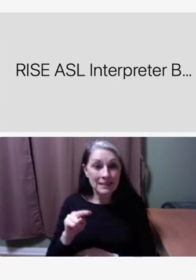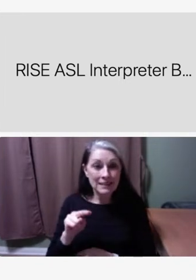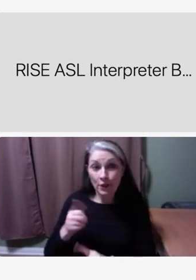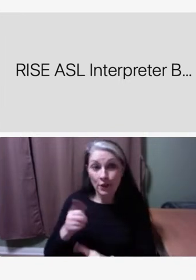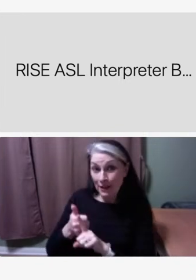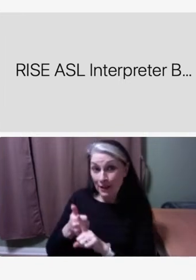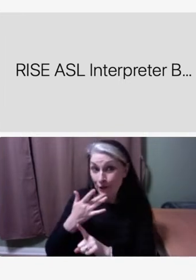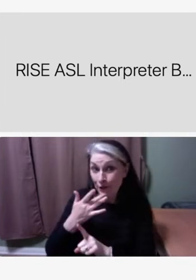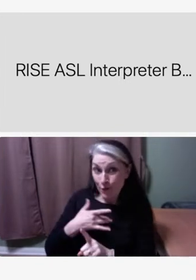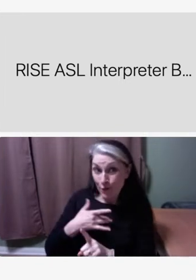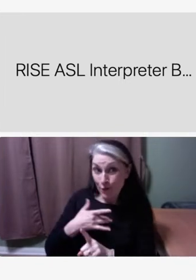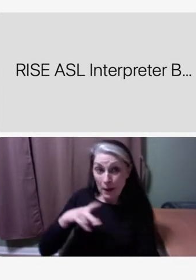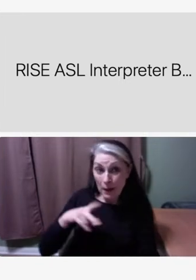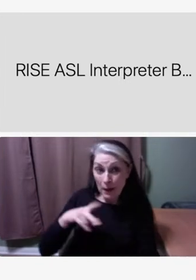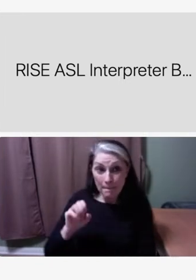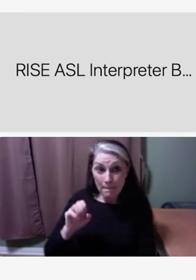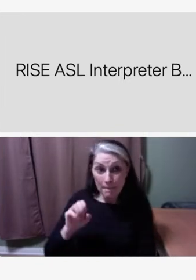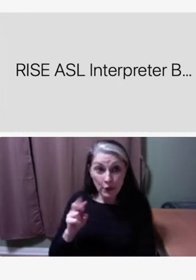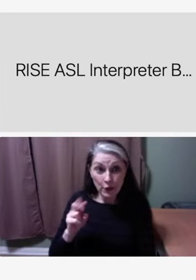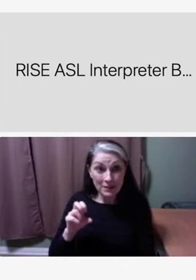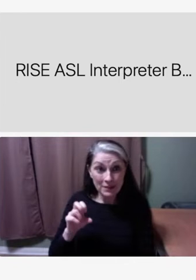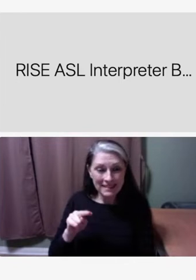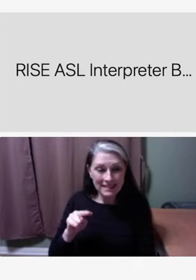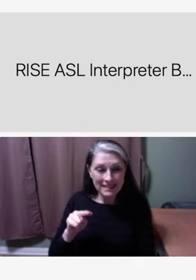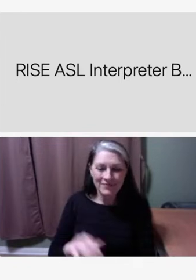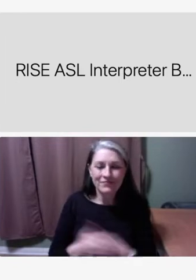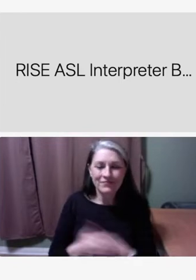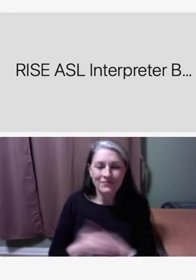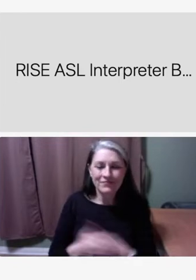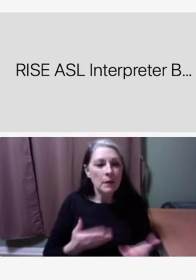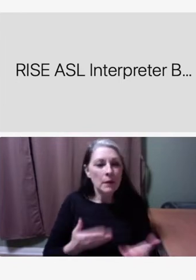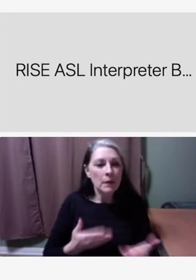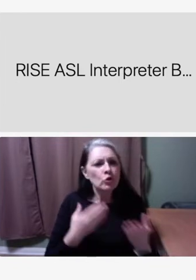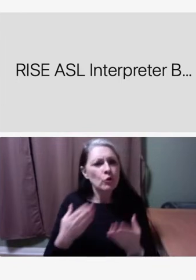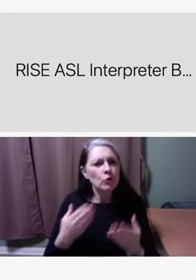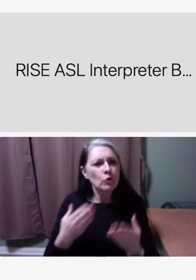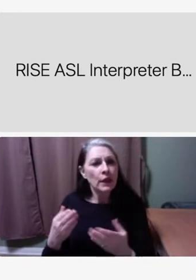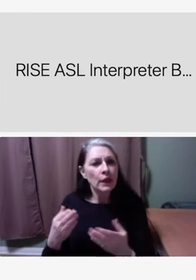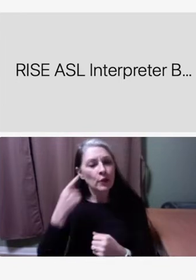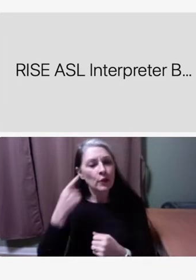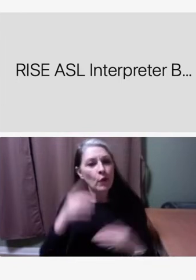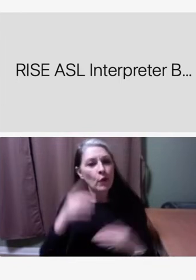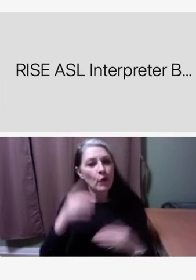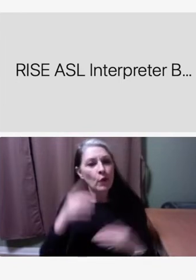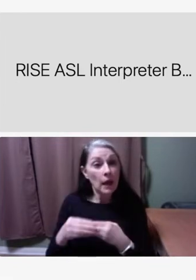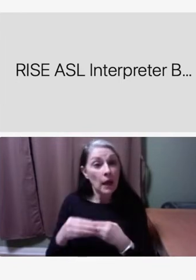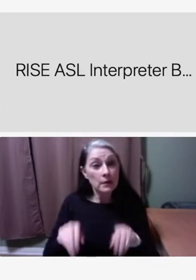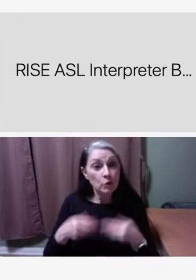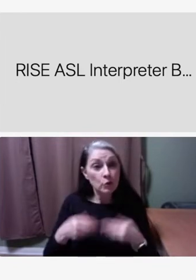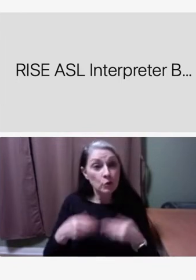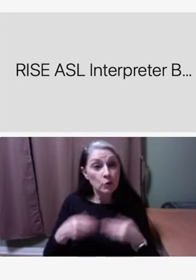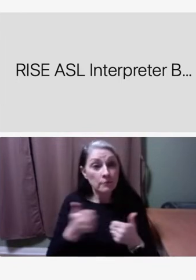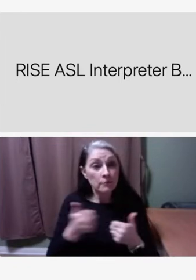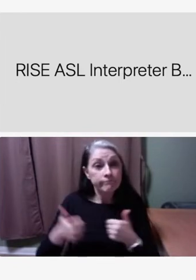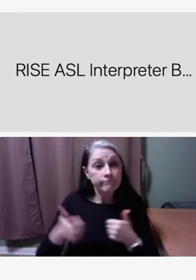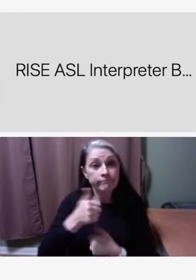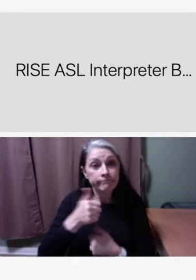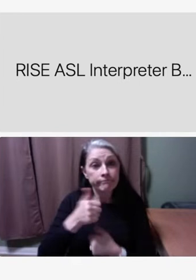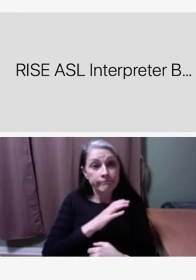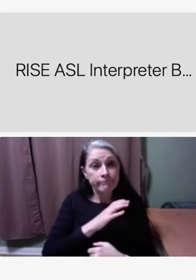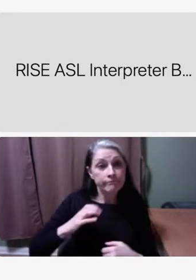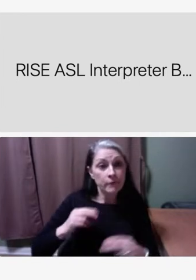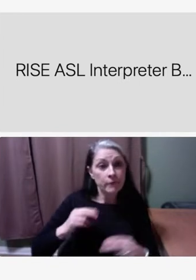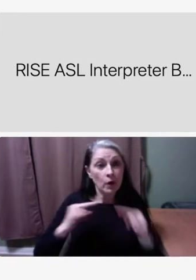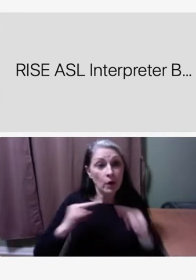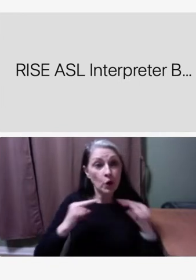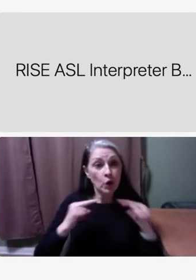So today, I'm here to thank you for the guidance provided to Executive Cabinet on negotiations. I